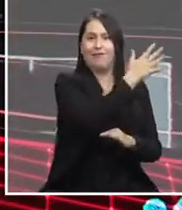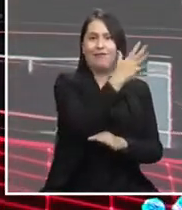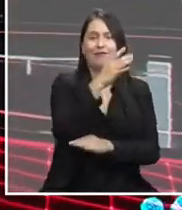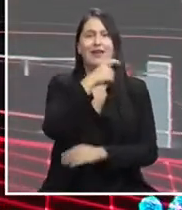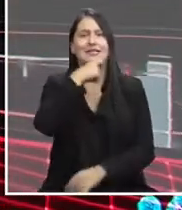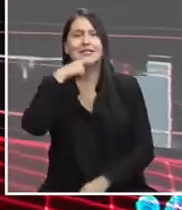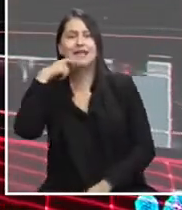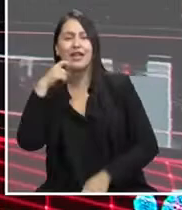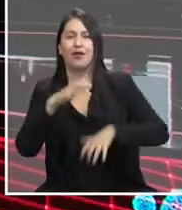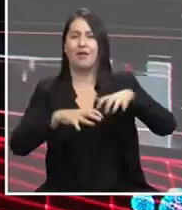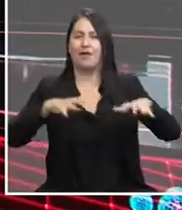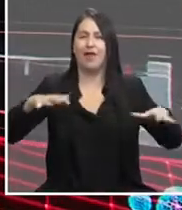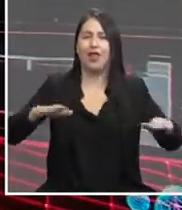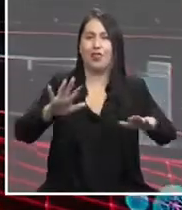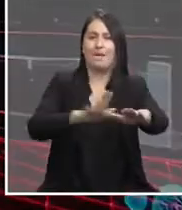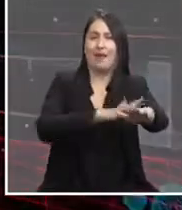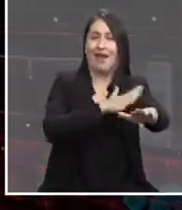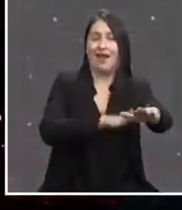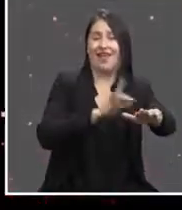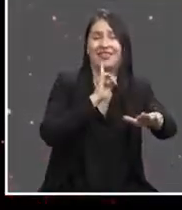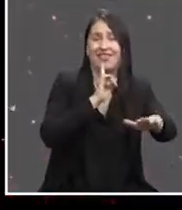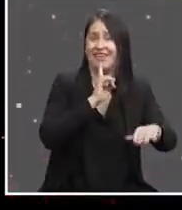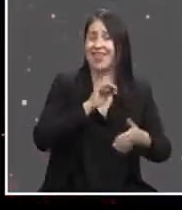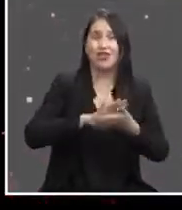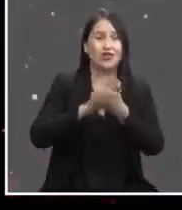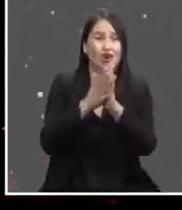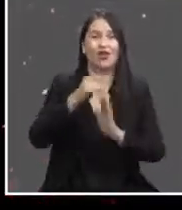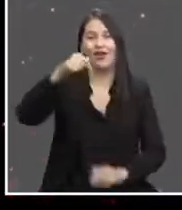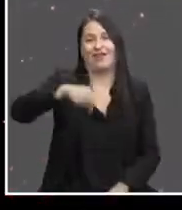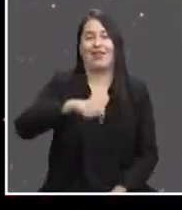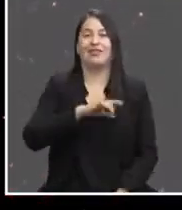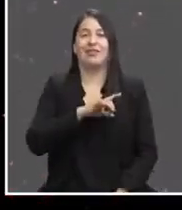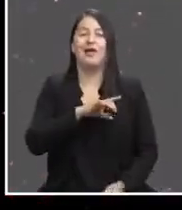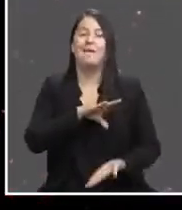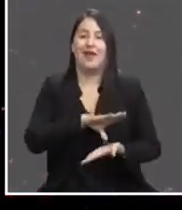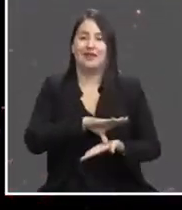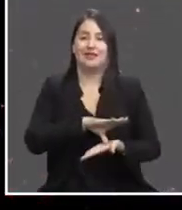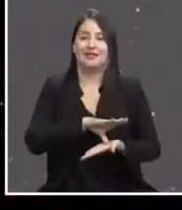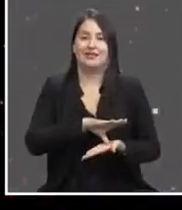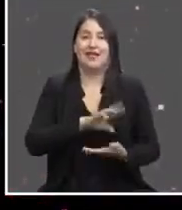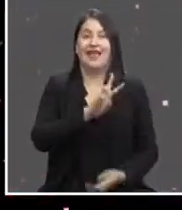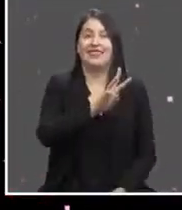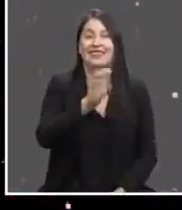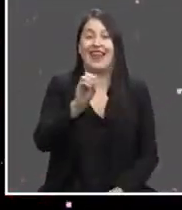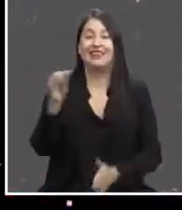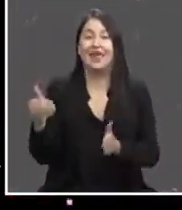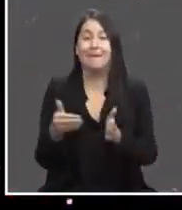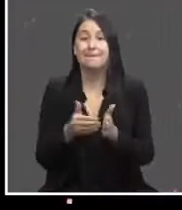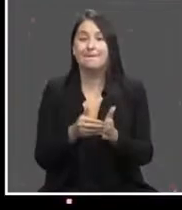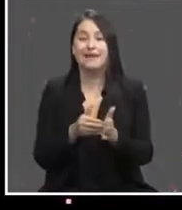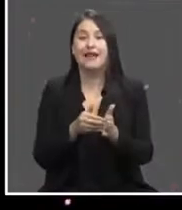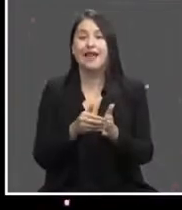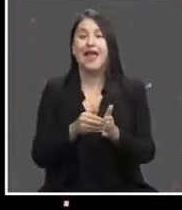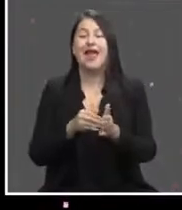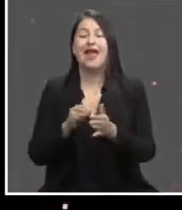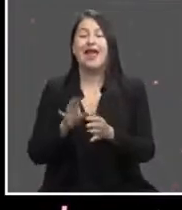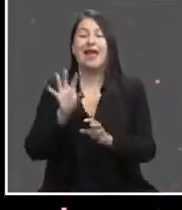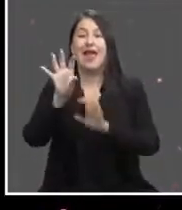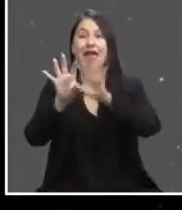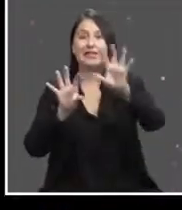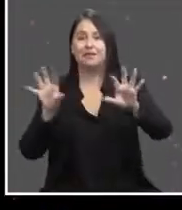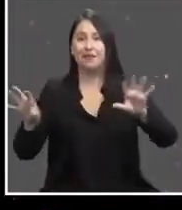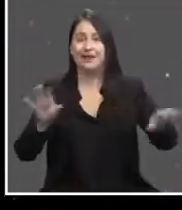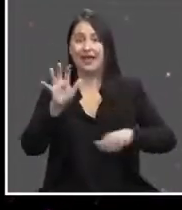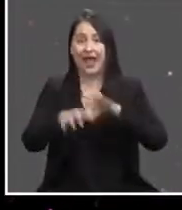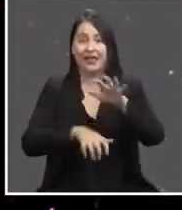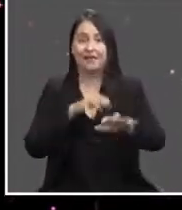in this country. Over 30,000 species live here with you. There's so much to treasure. And now turn